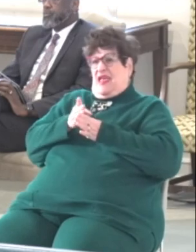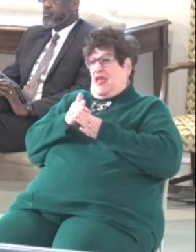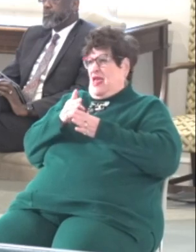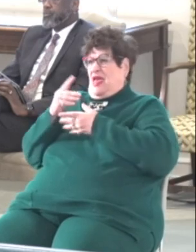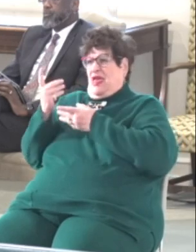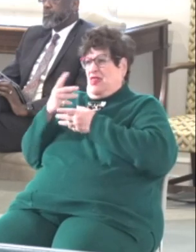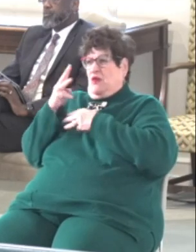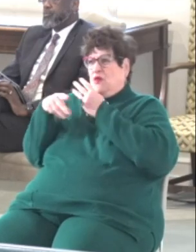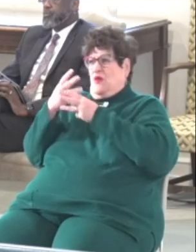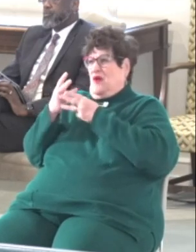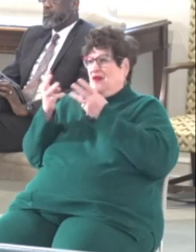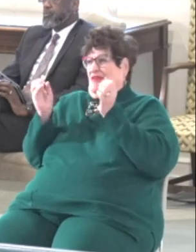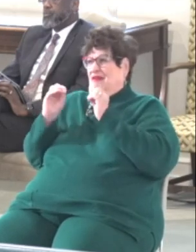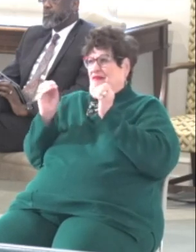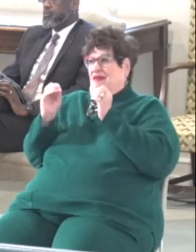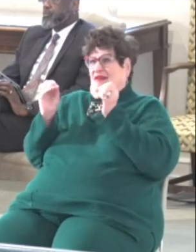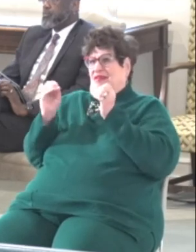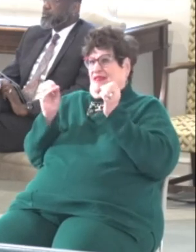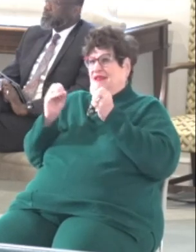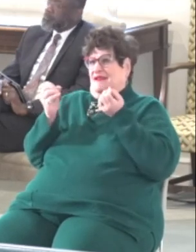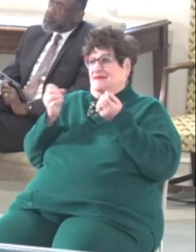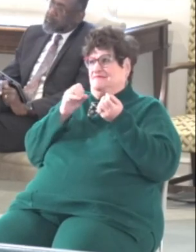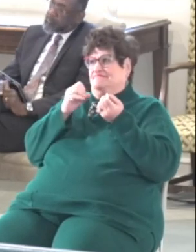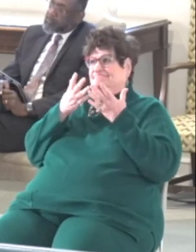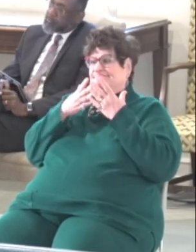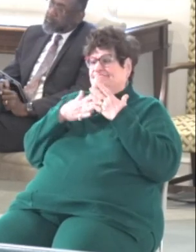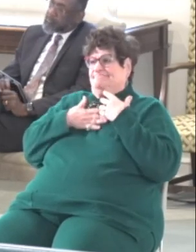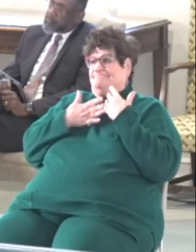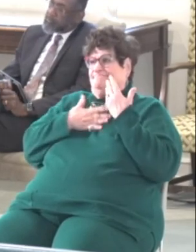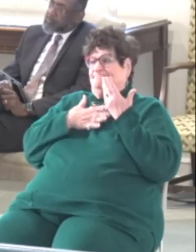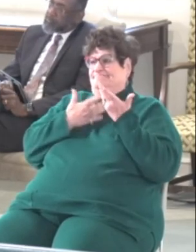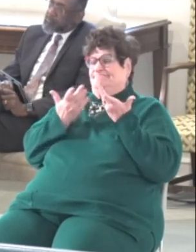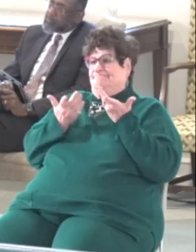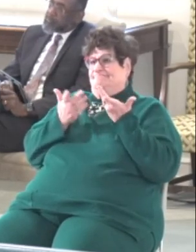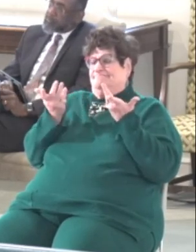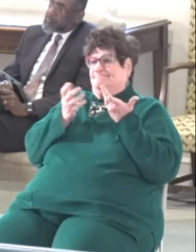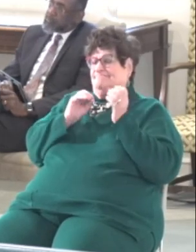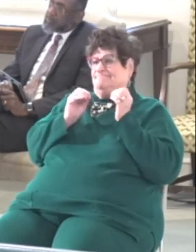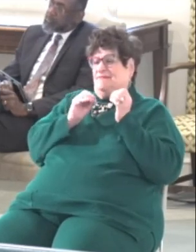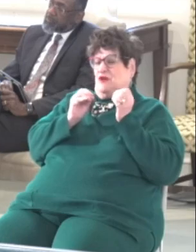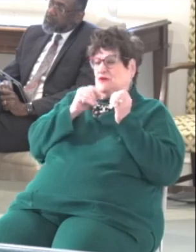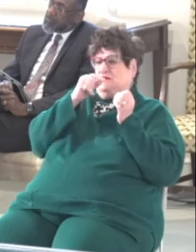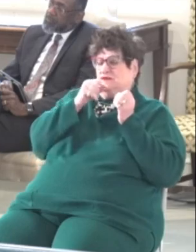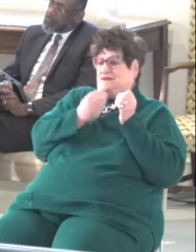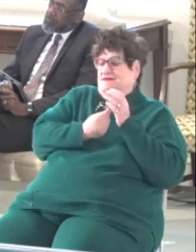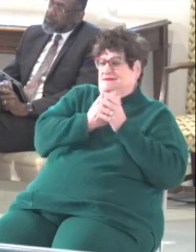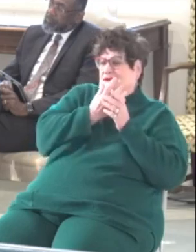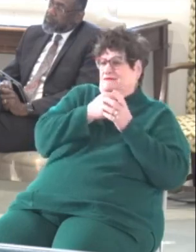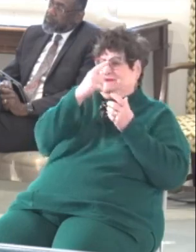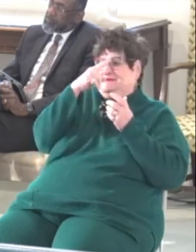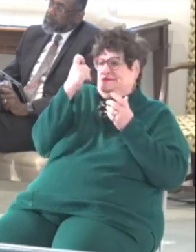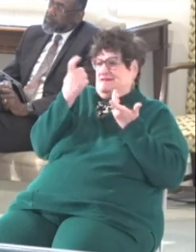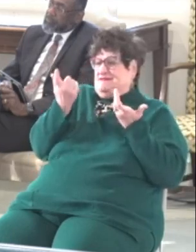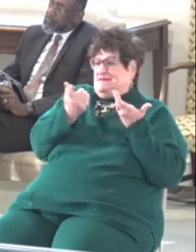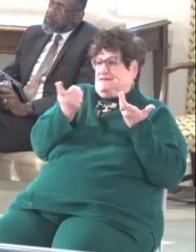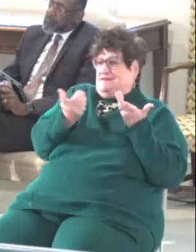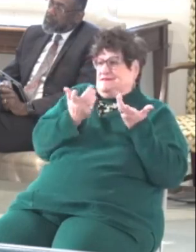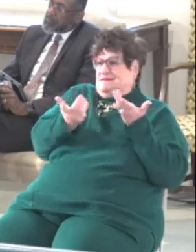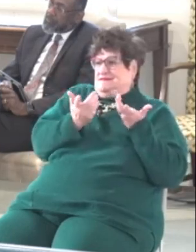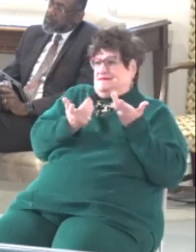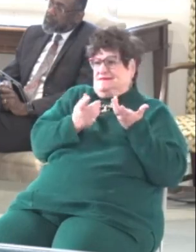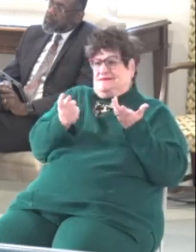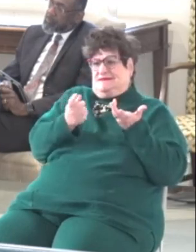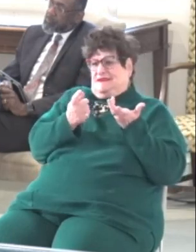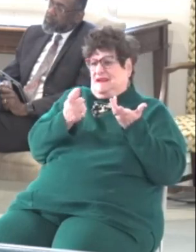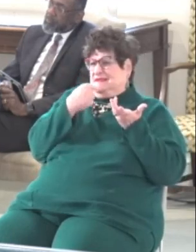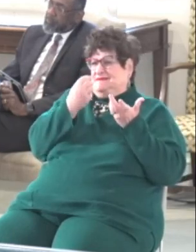stripped bare of the delights of spring and summer, or we are so uncertain what spring and summer may